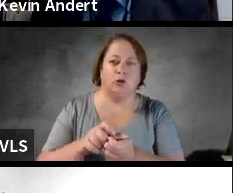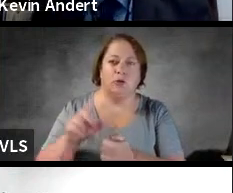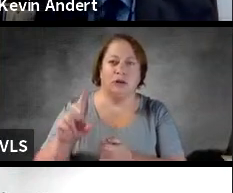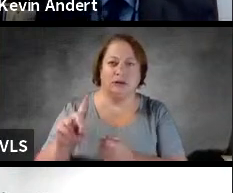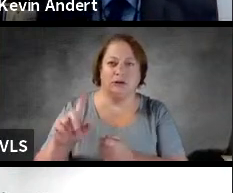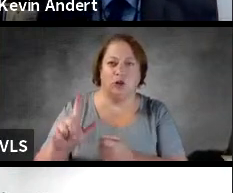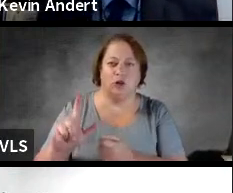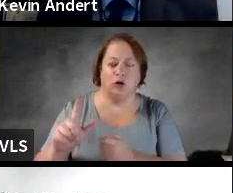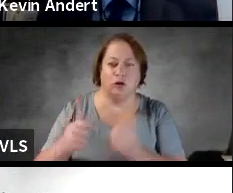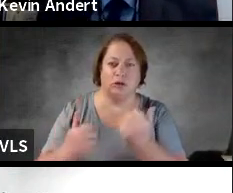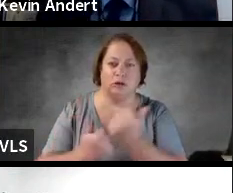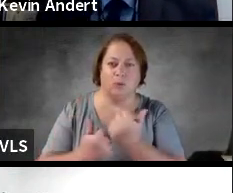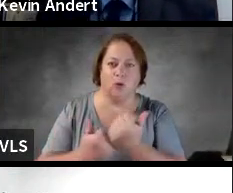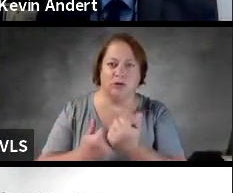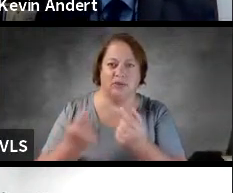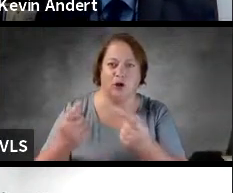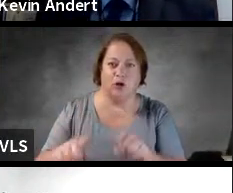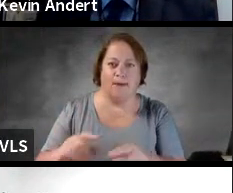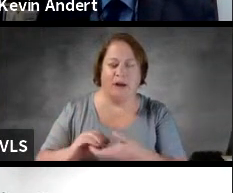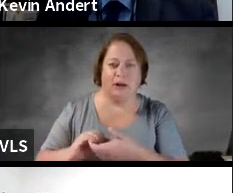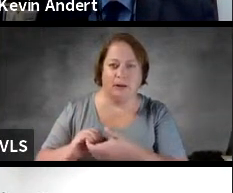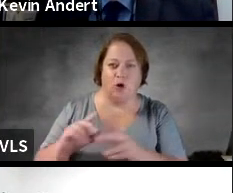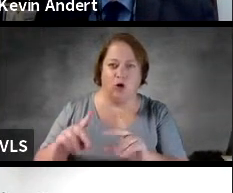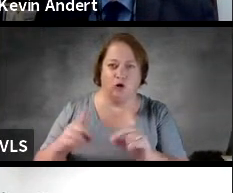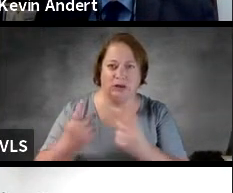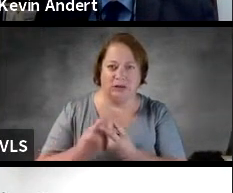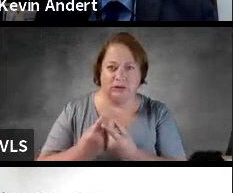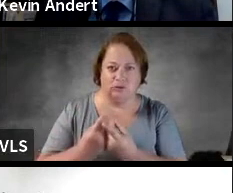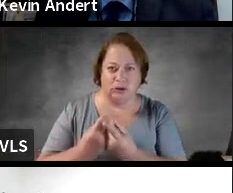learning supports that are happening in partner districts,